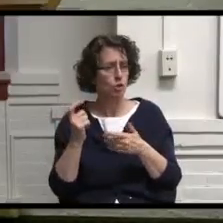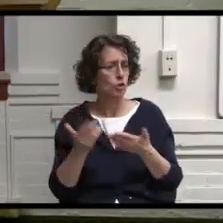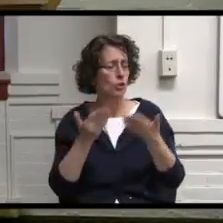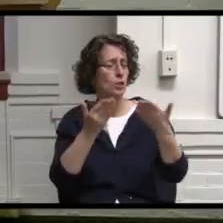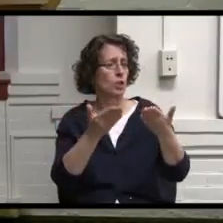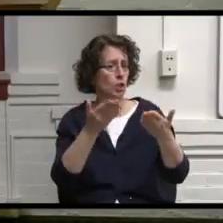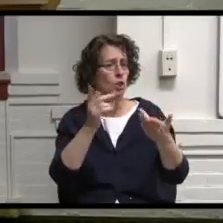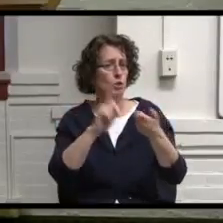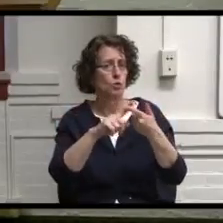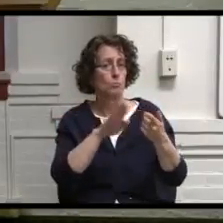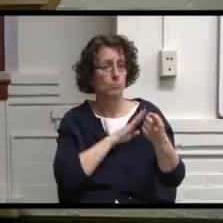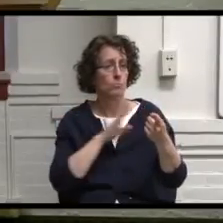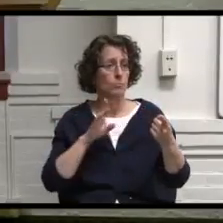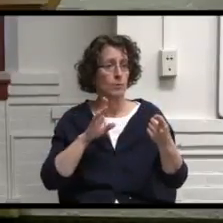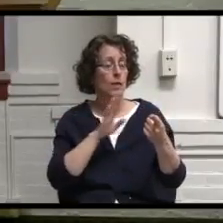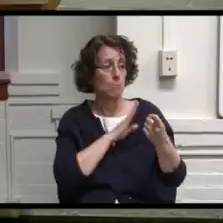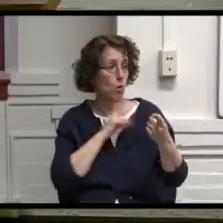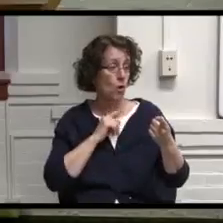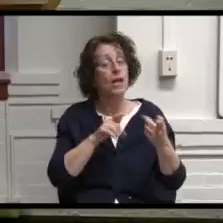be their function.